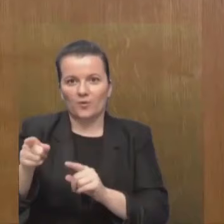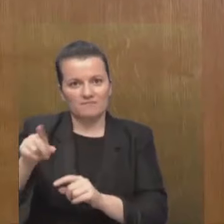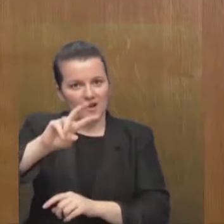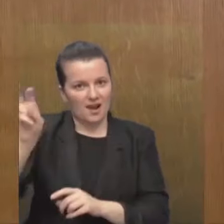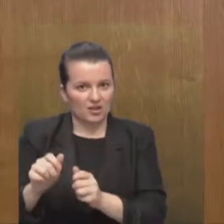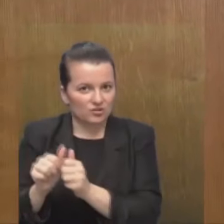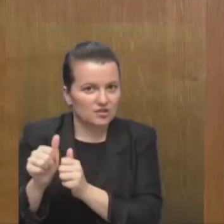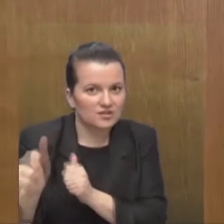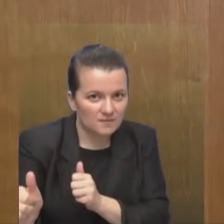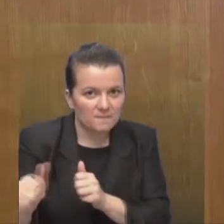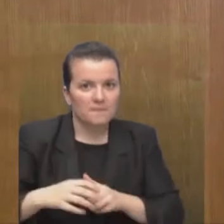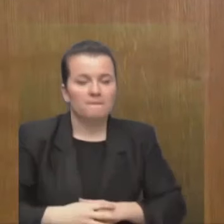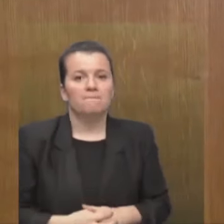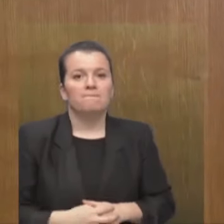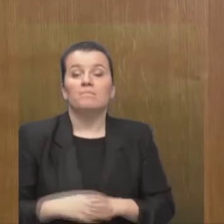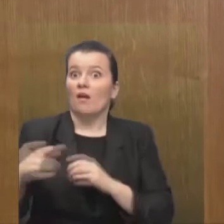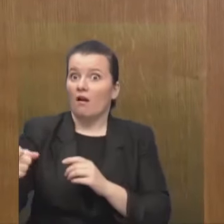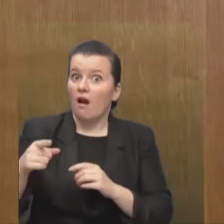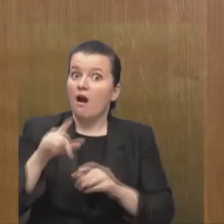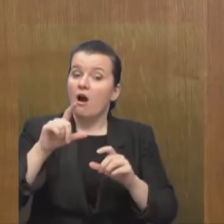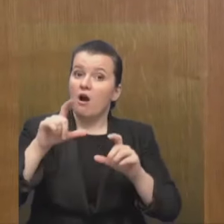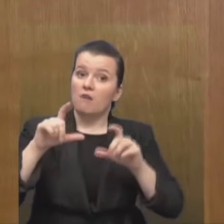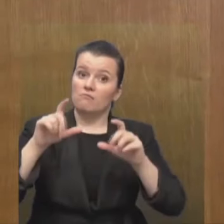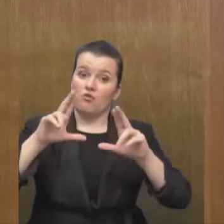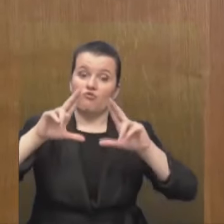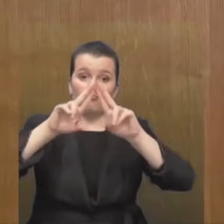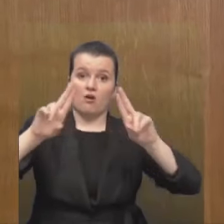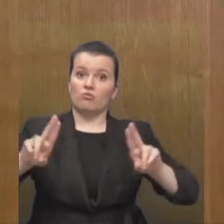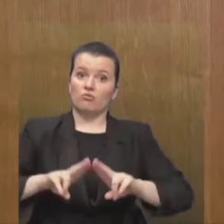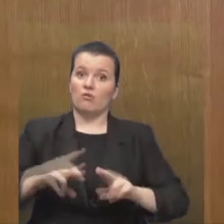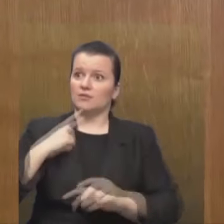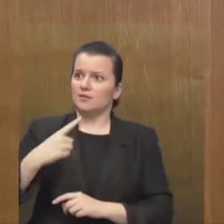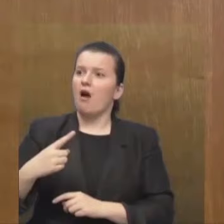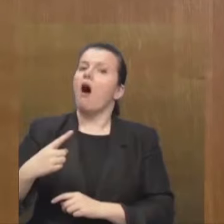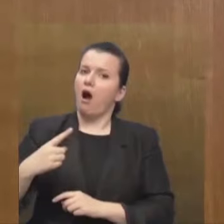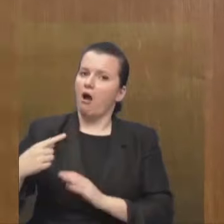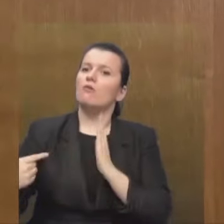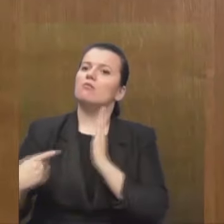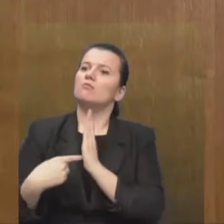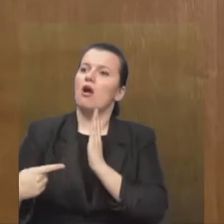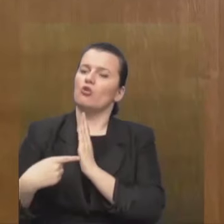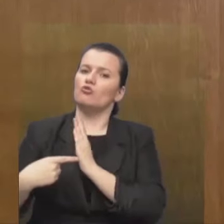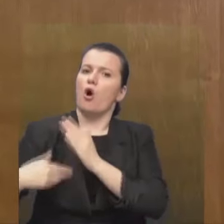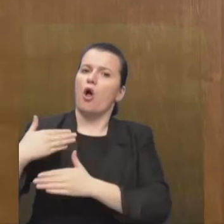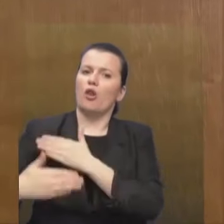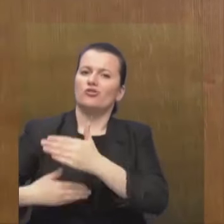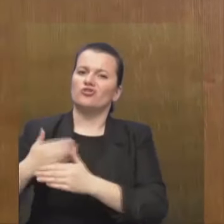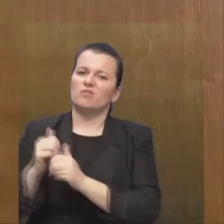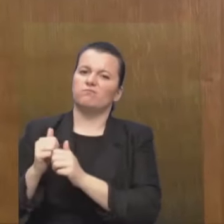technology. Now, can you tell us just what is meant by e-tech and in terms of competitive